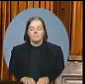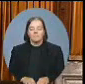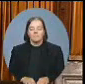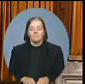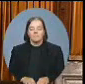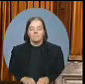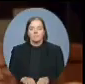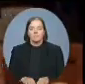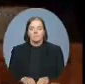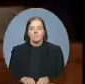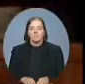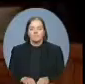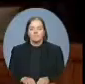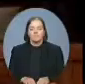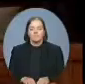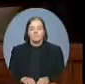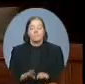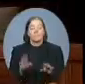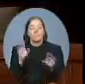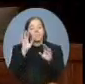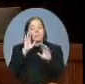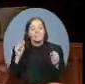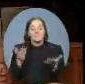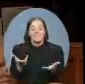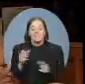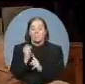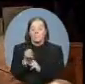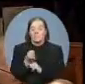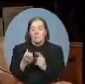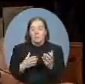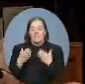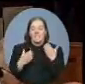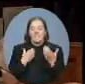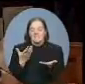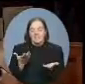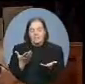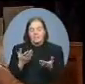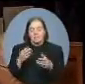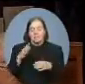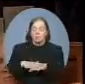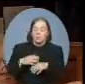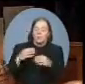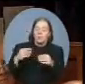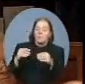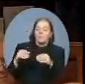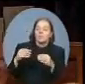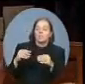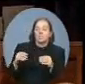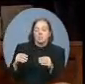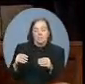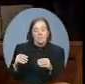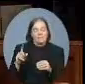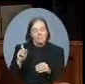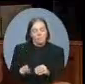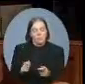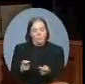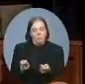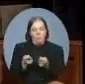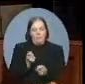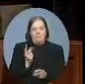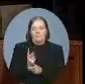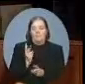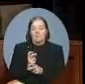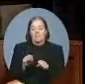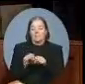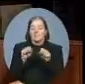Speaker, the current market crisis has shown the importance of prudent financial regulations. While Canada's banking sector has been assessed as the world's strongest,